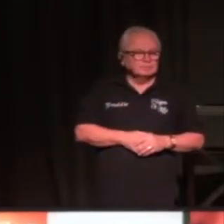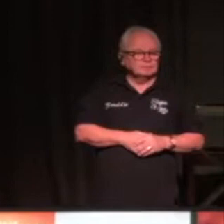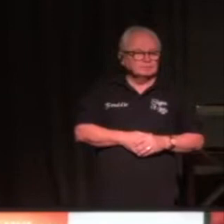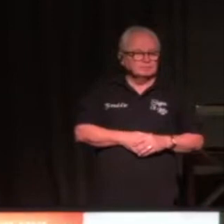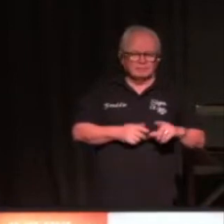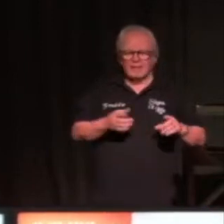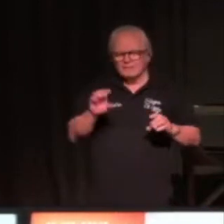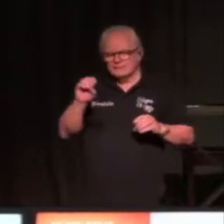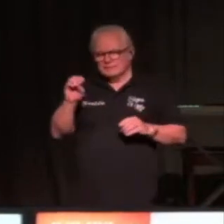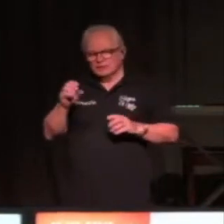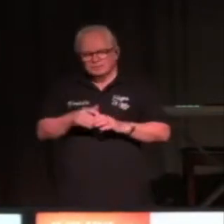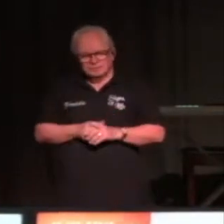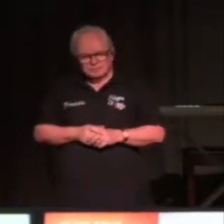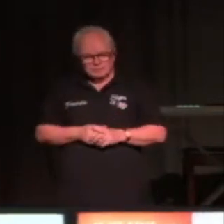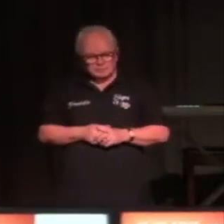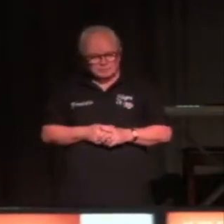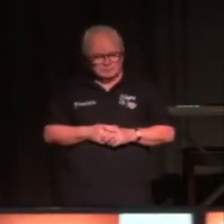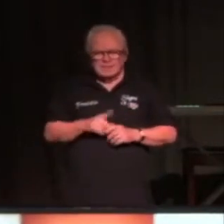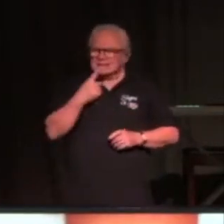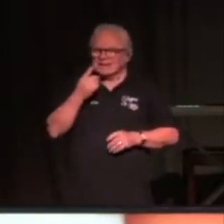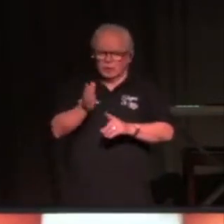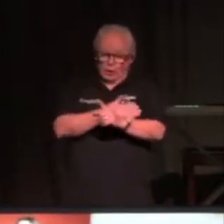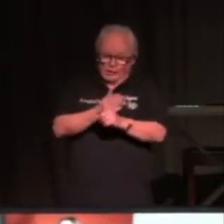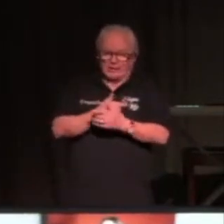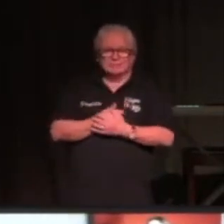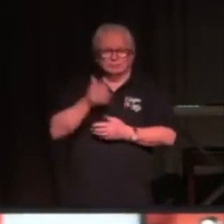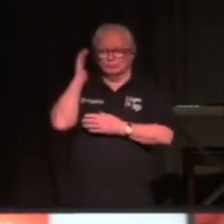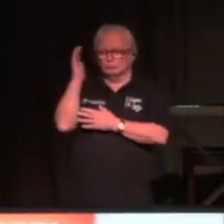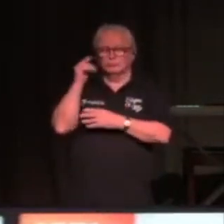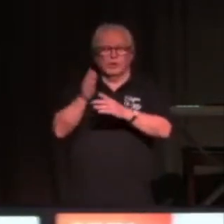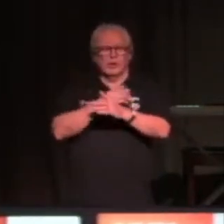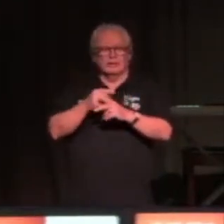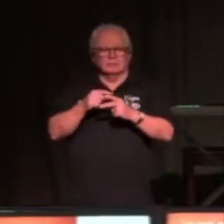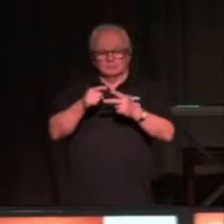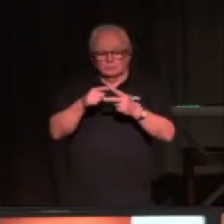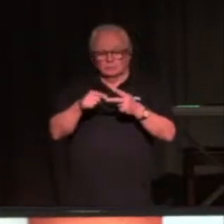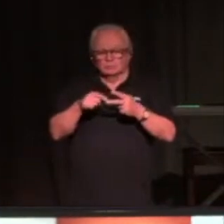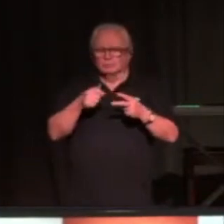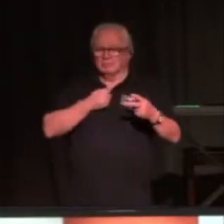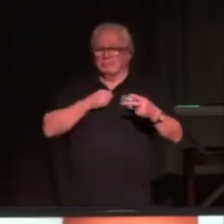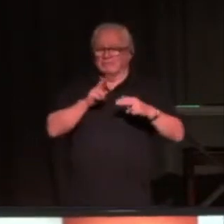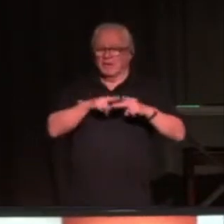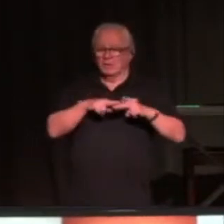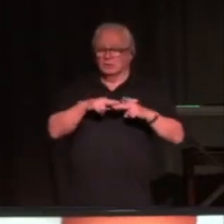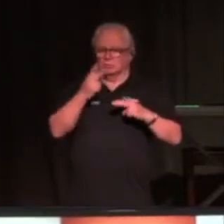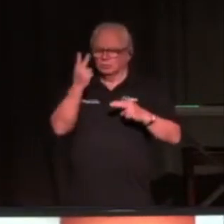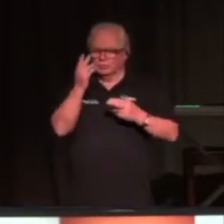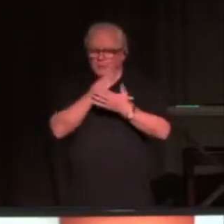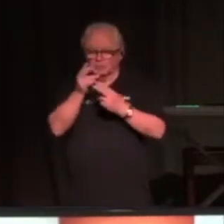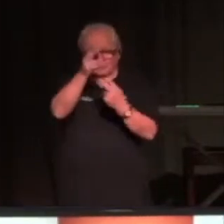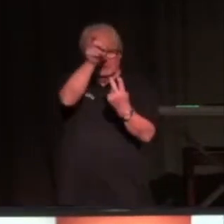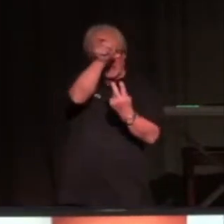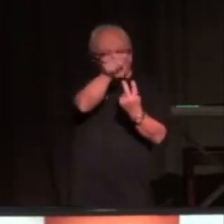And let me close. I said to you earlier on that there's two sides to Dad. There's that